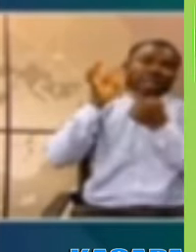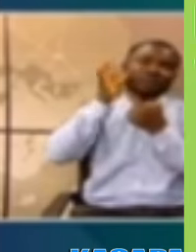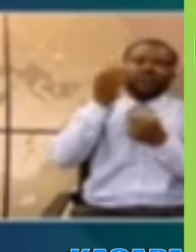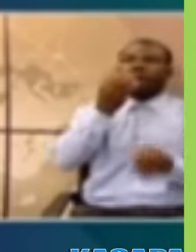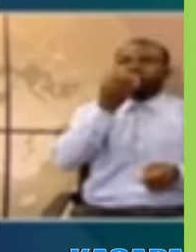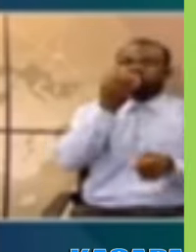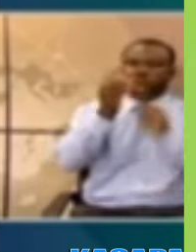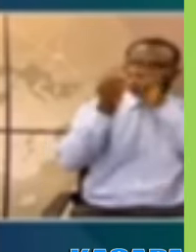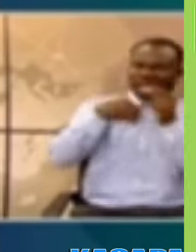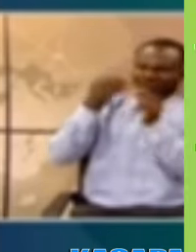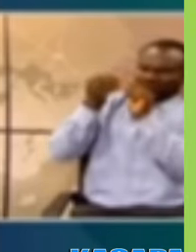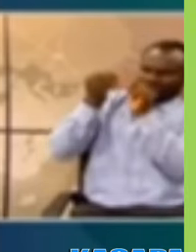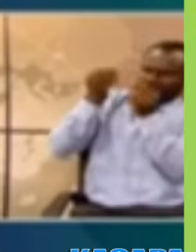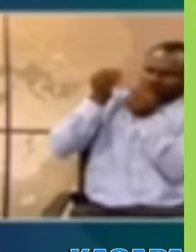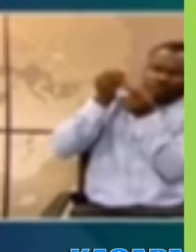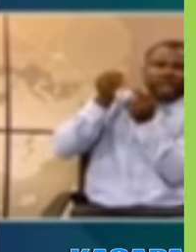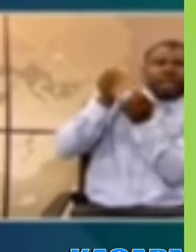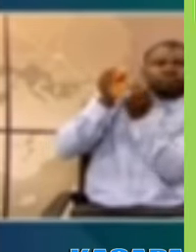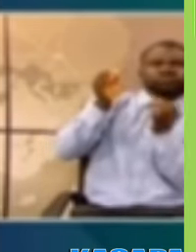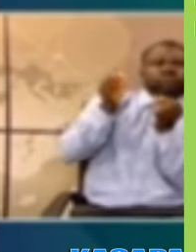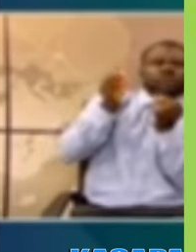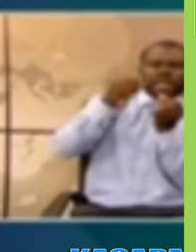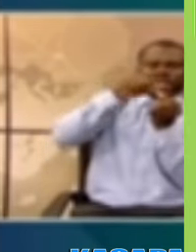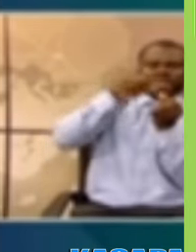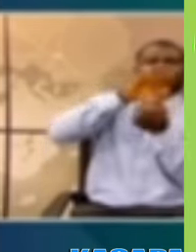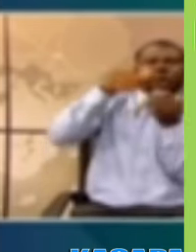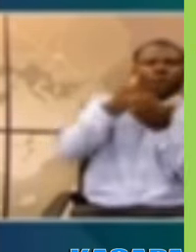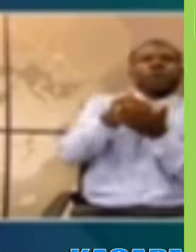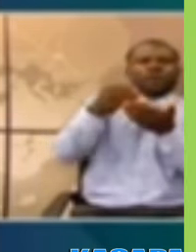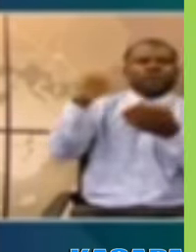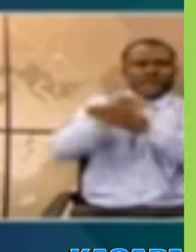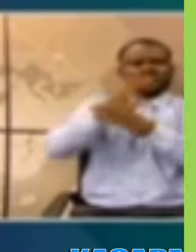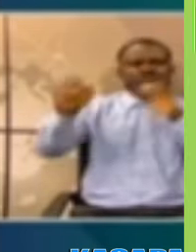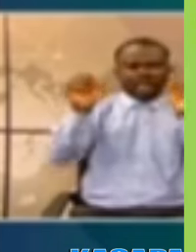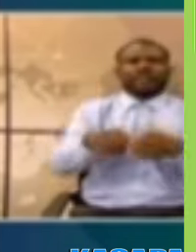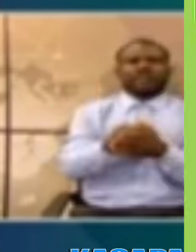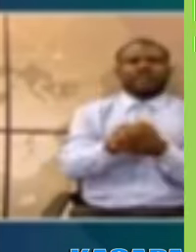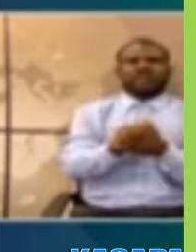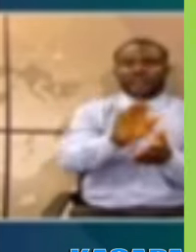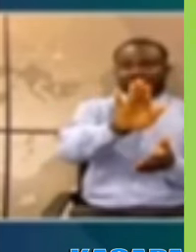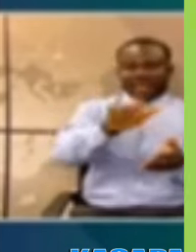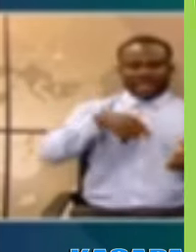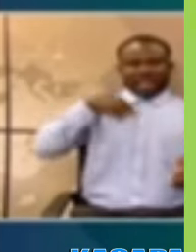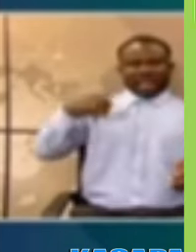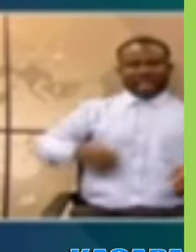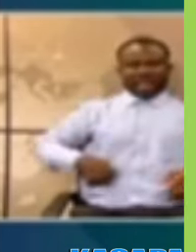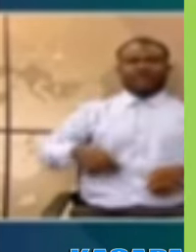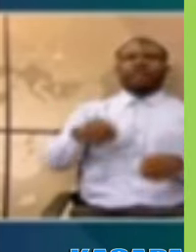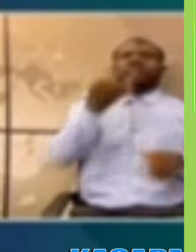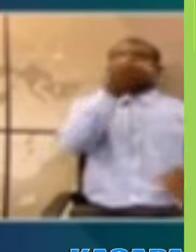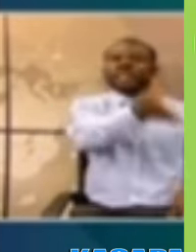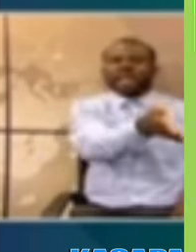Hopa? China for what do they come there to do? Oh, the Pokashu. And when they are coming, they come with their price. Present, you have a